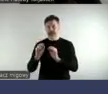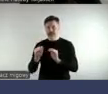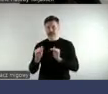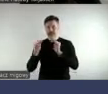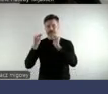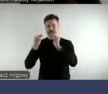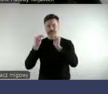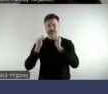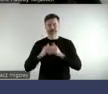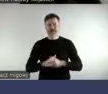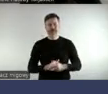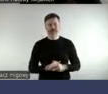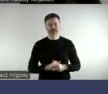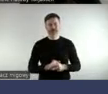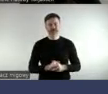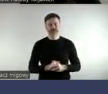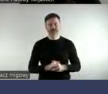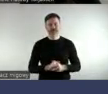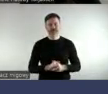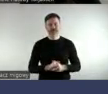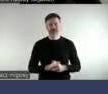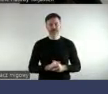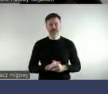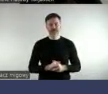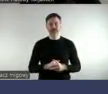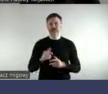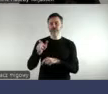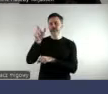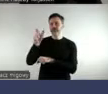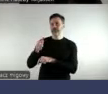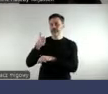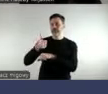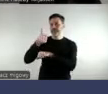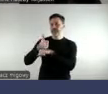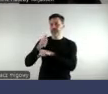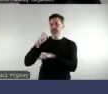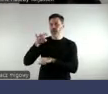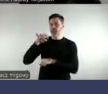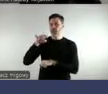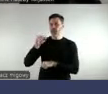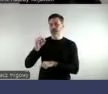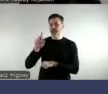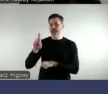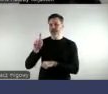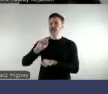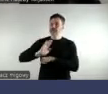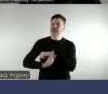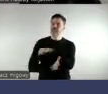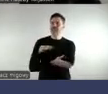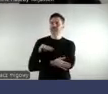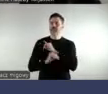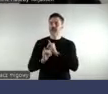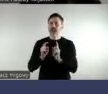also prepared to support local public authorities in emergency situations. So what